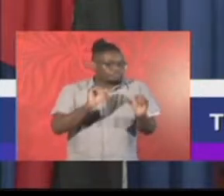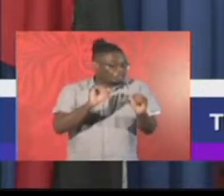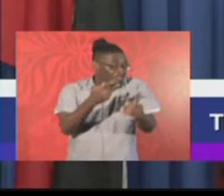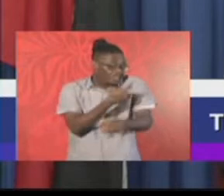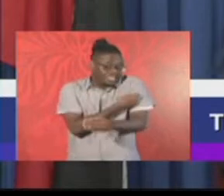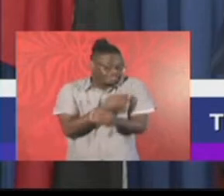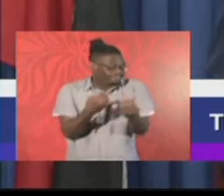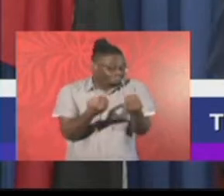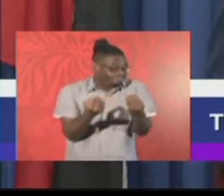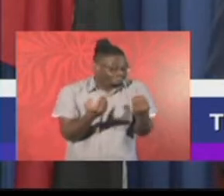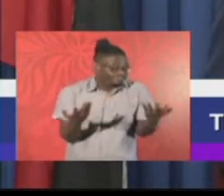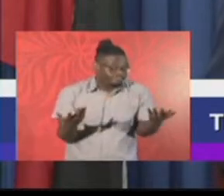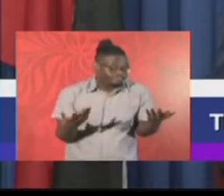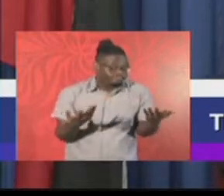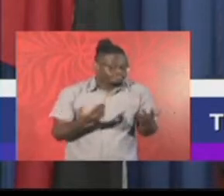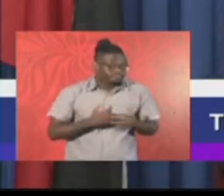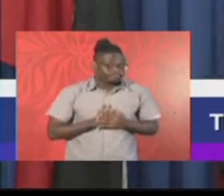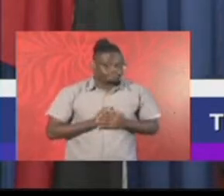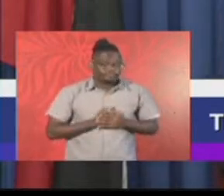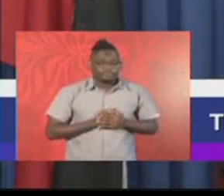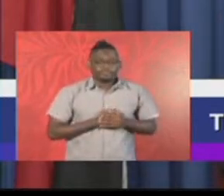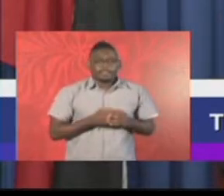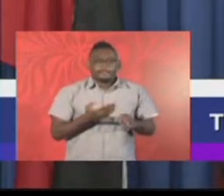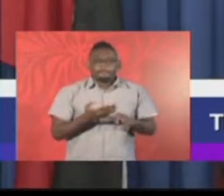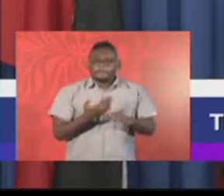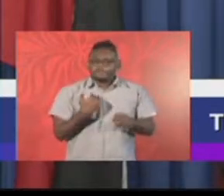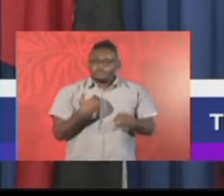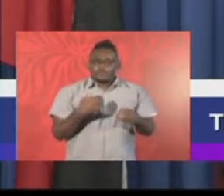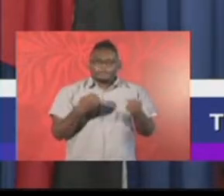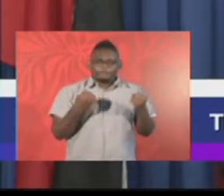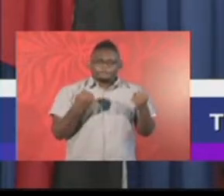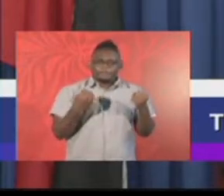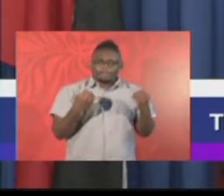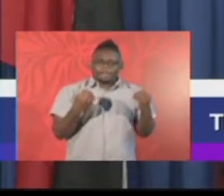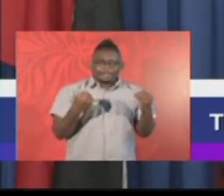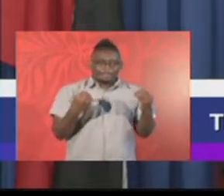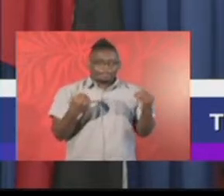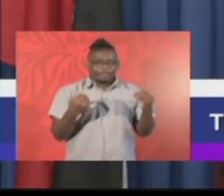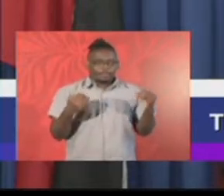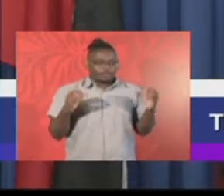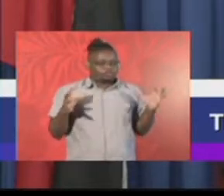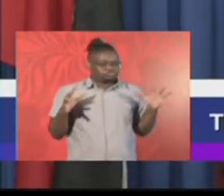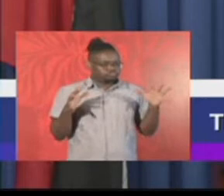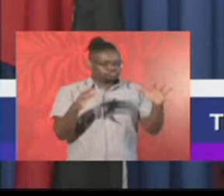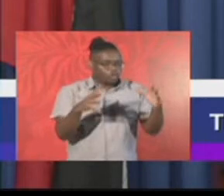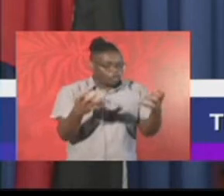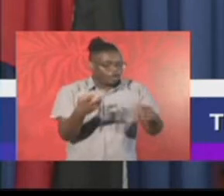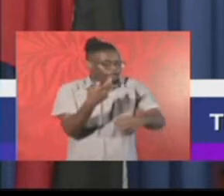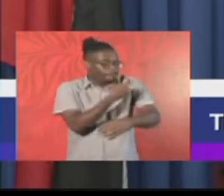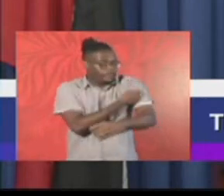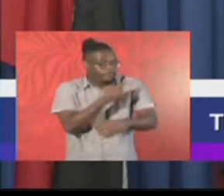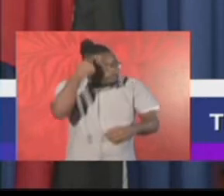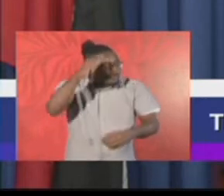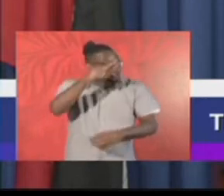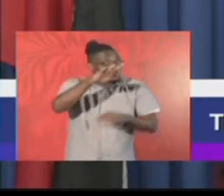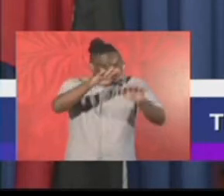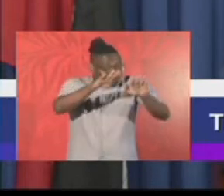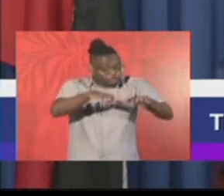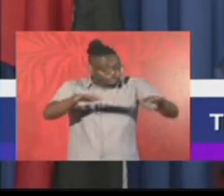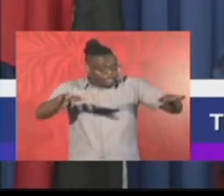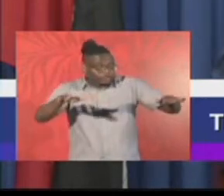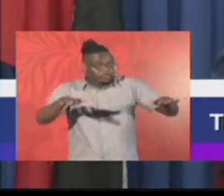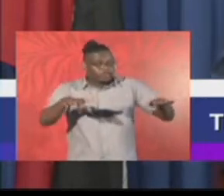the initial enthusiasm to get vaccinated at the opening of the program for the children, it appears as though the